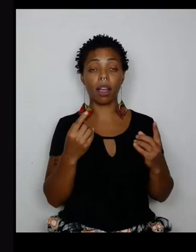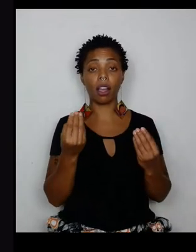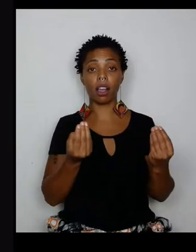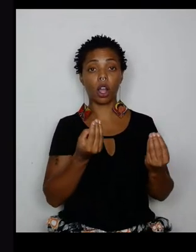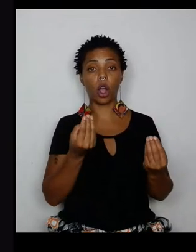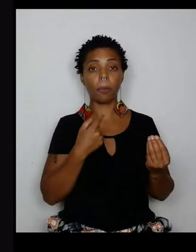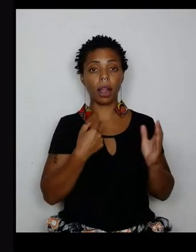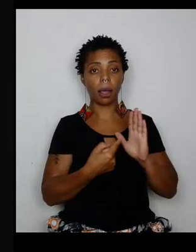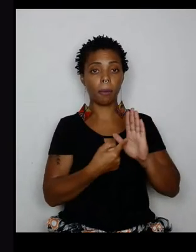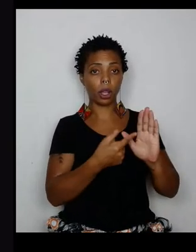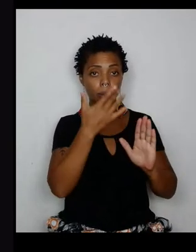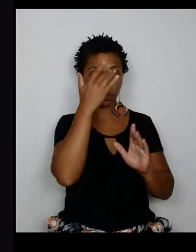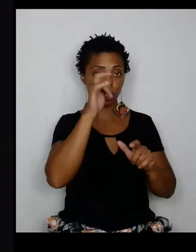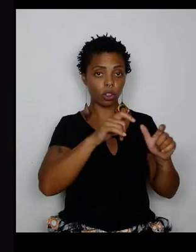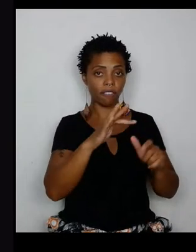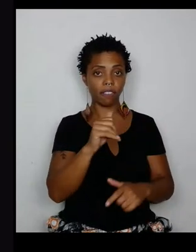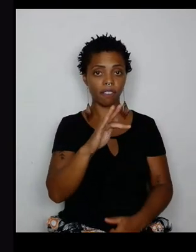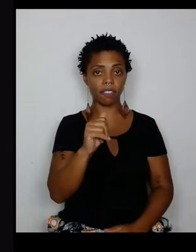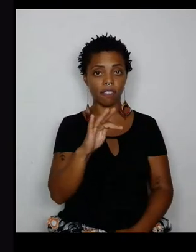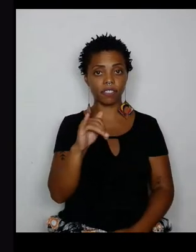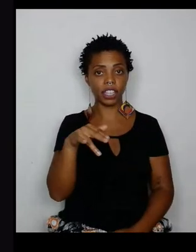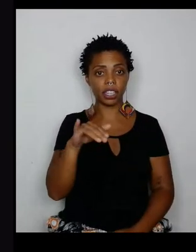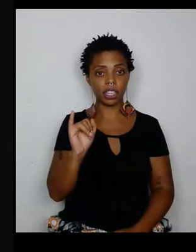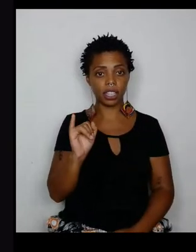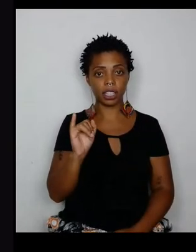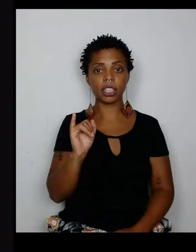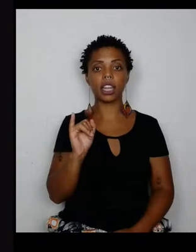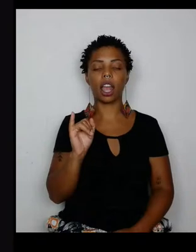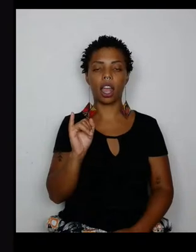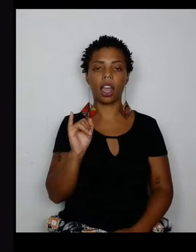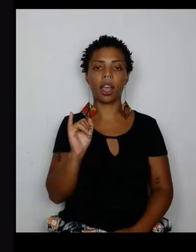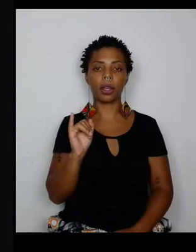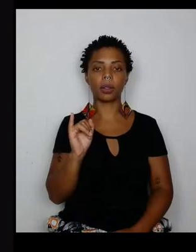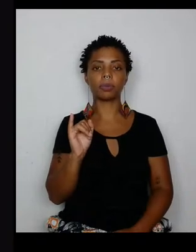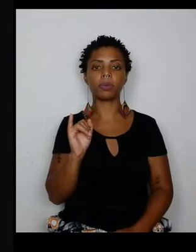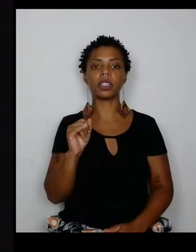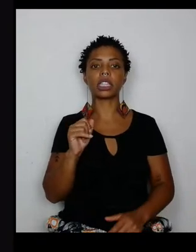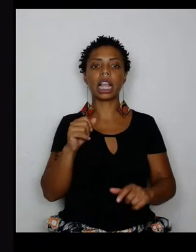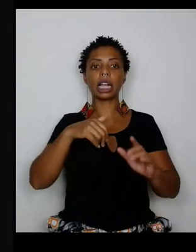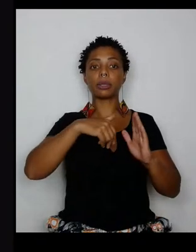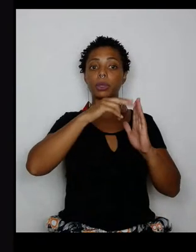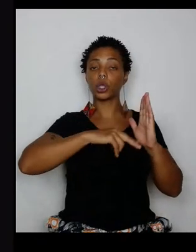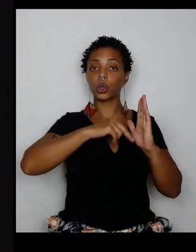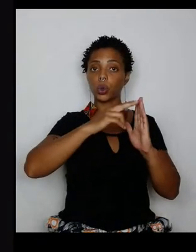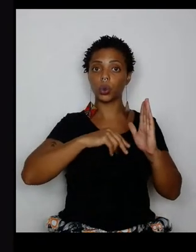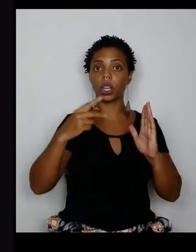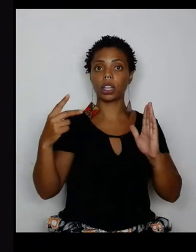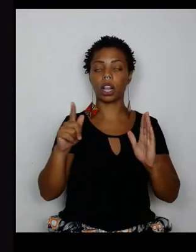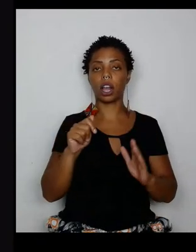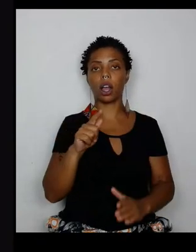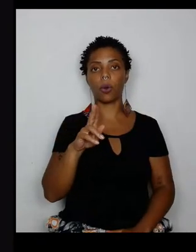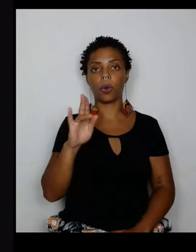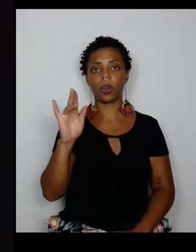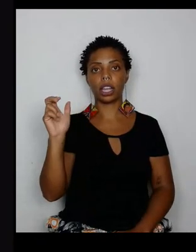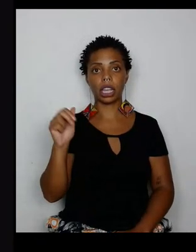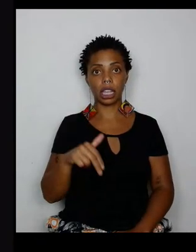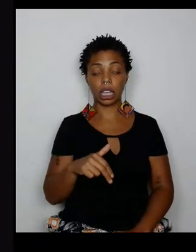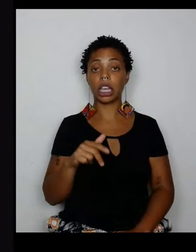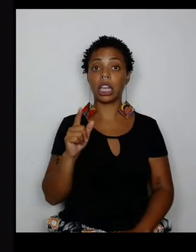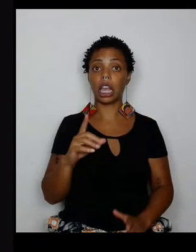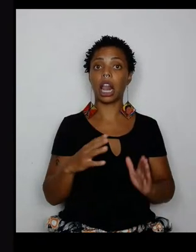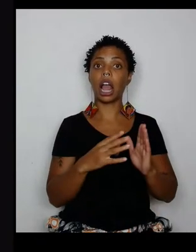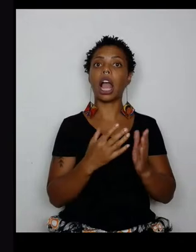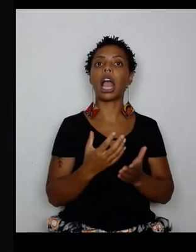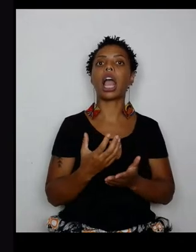paintings of gogan and then they respond to them in an often humorous but certainly uninformed way in